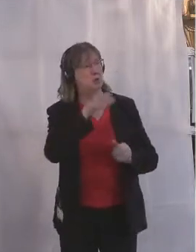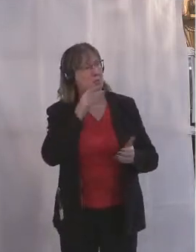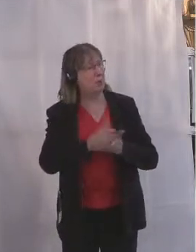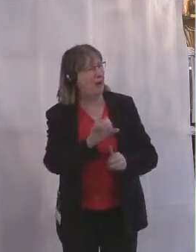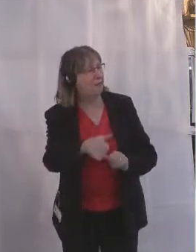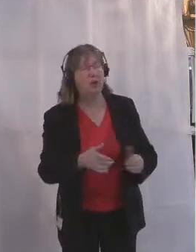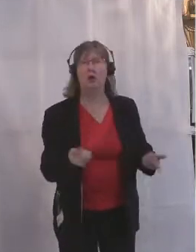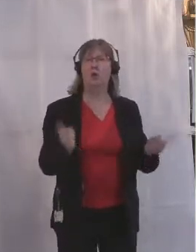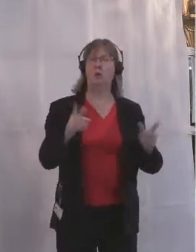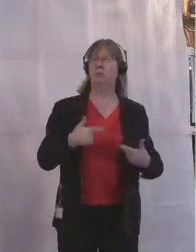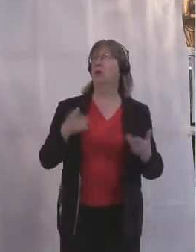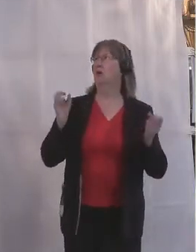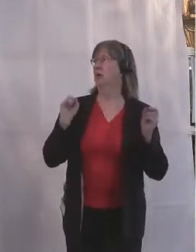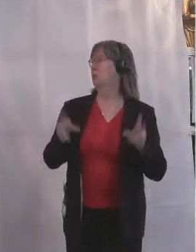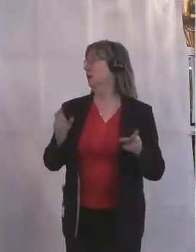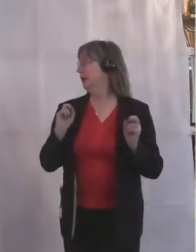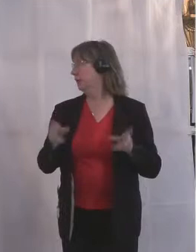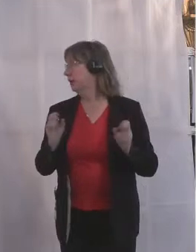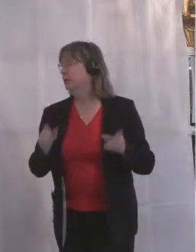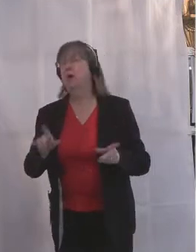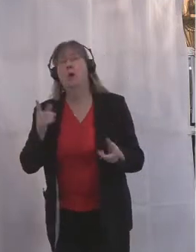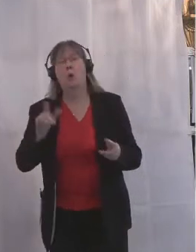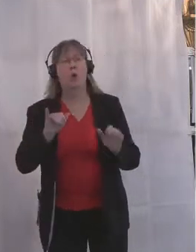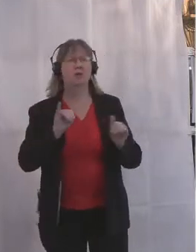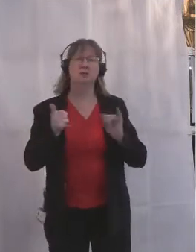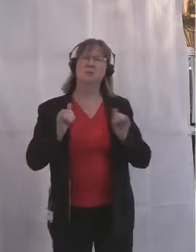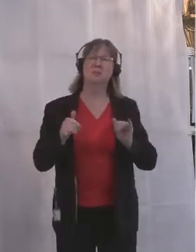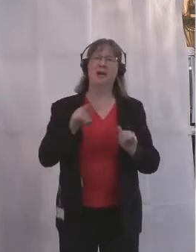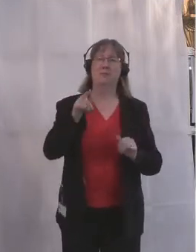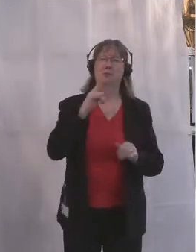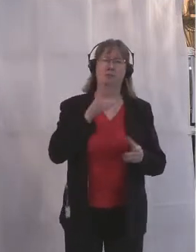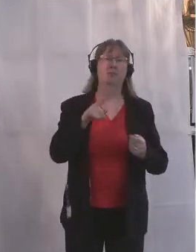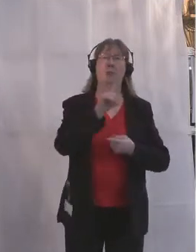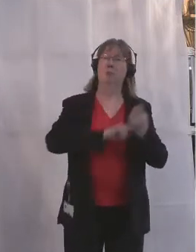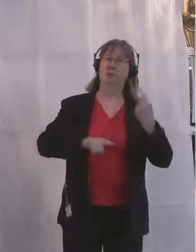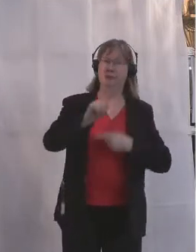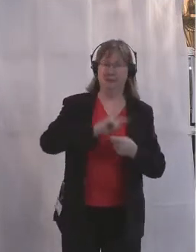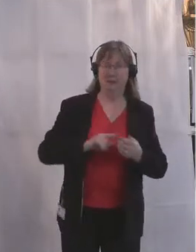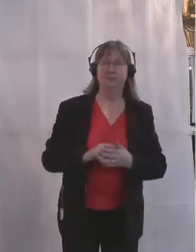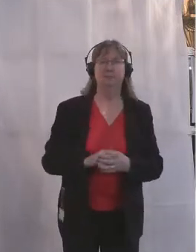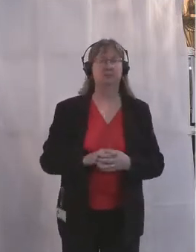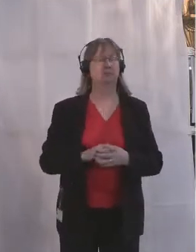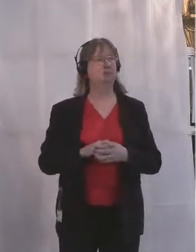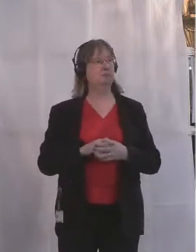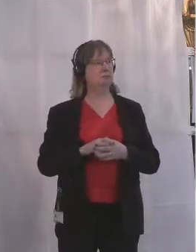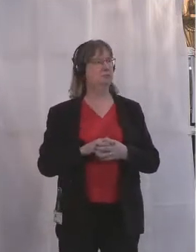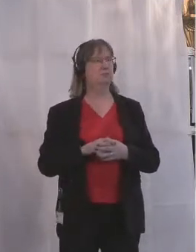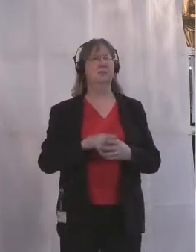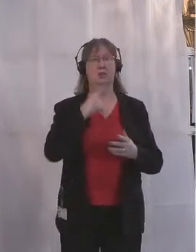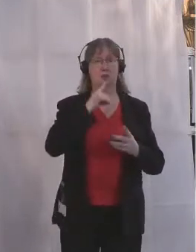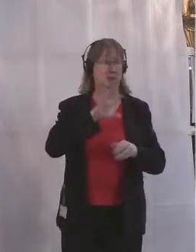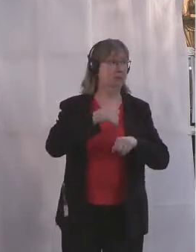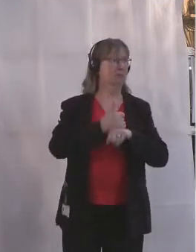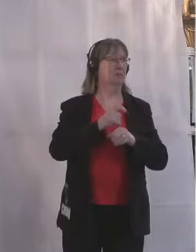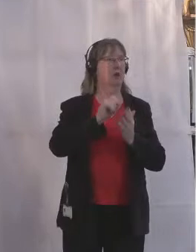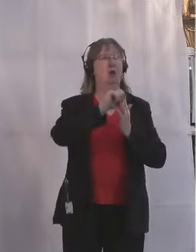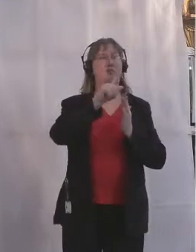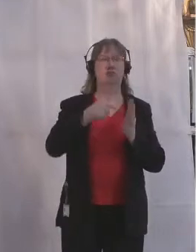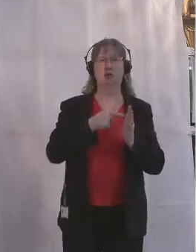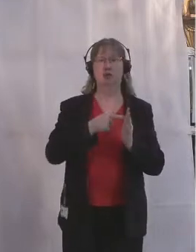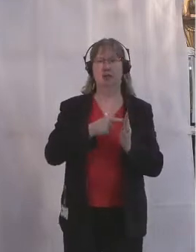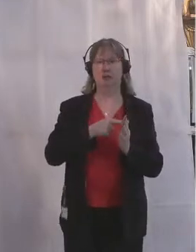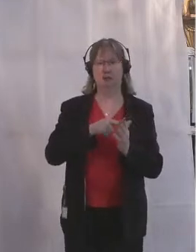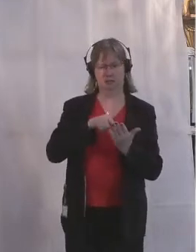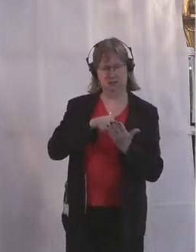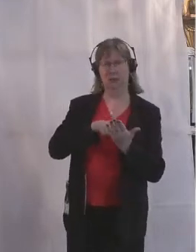you're just like, okay. Or other times when you've been in a meeting and you've been running a project, and then suddenly you